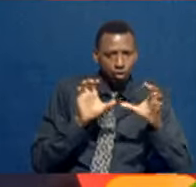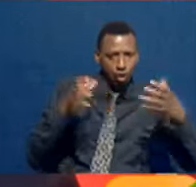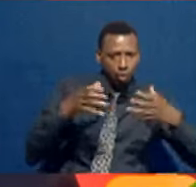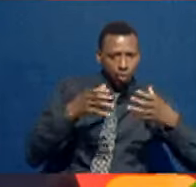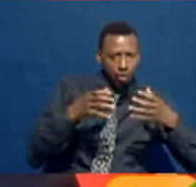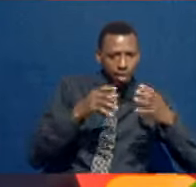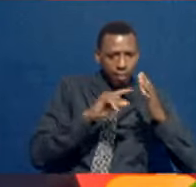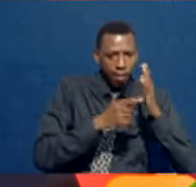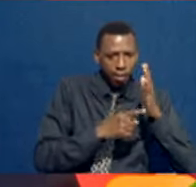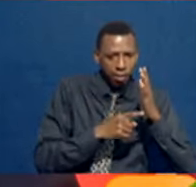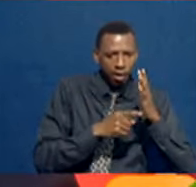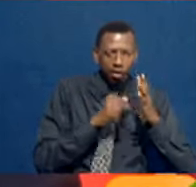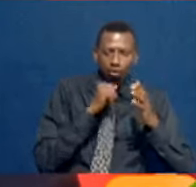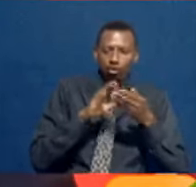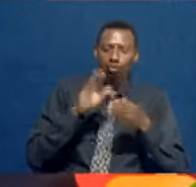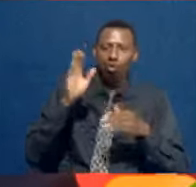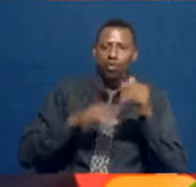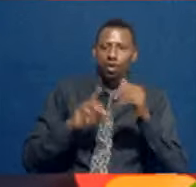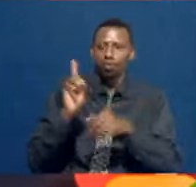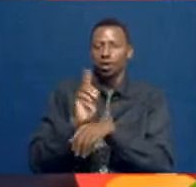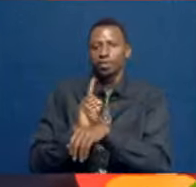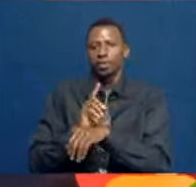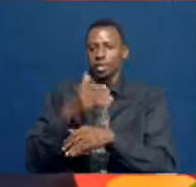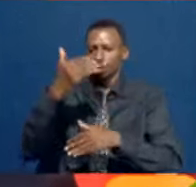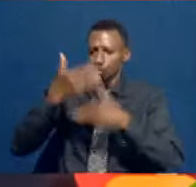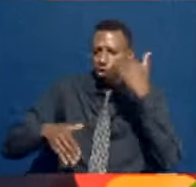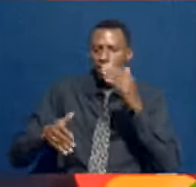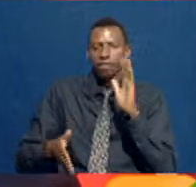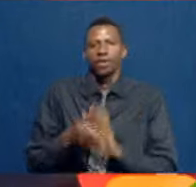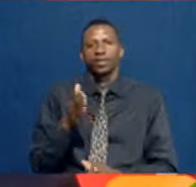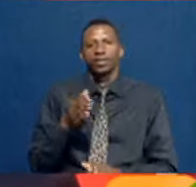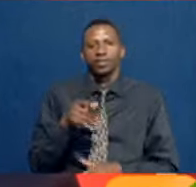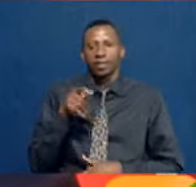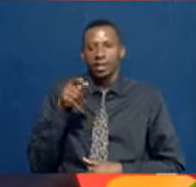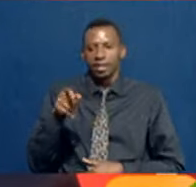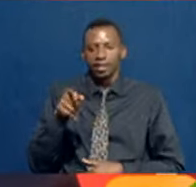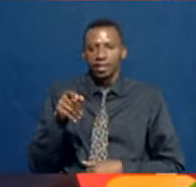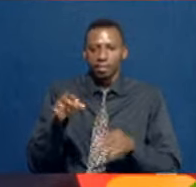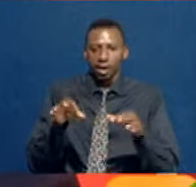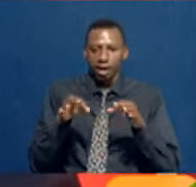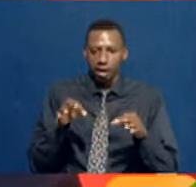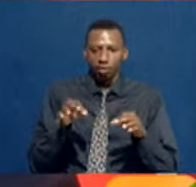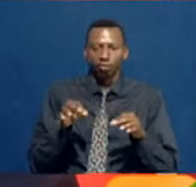than 1 minute. Stopped immediately, and that account is disabled.